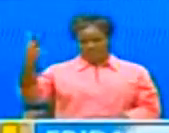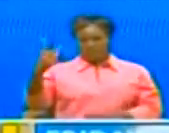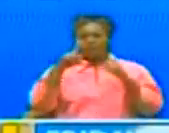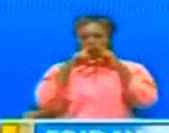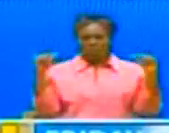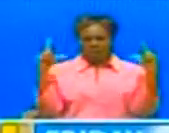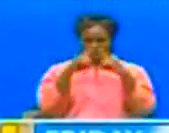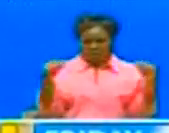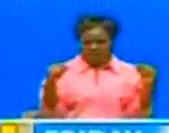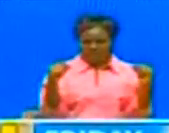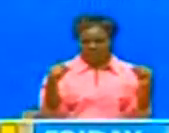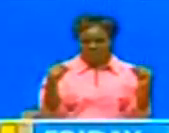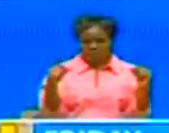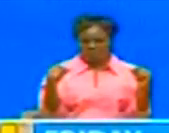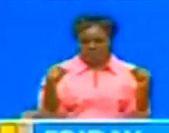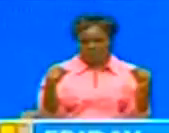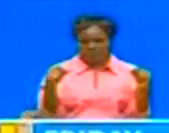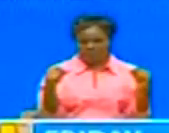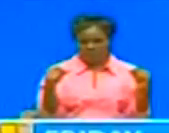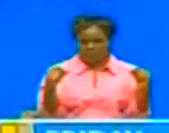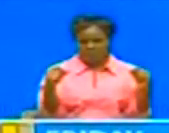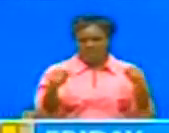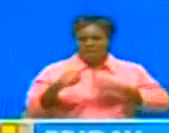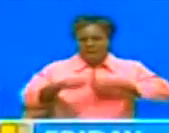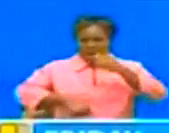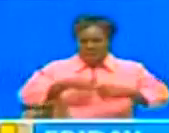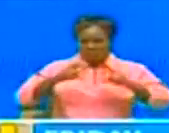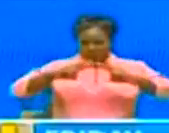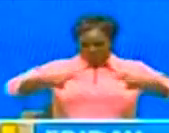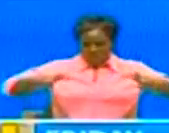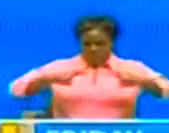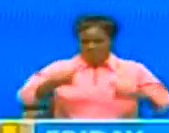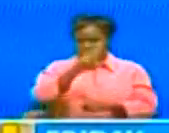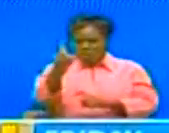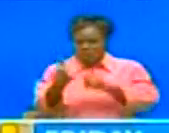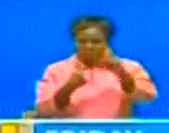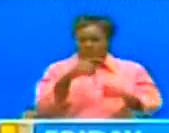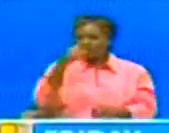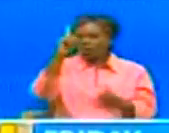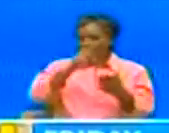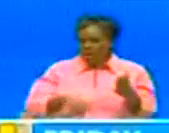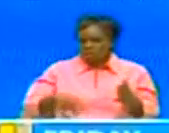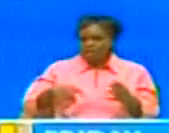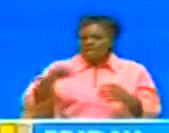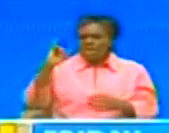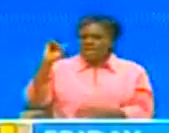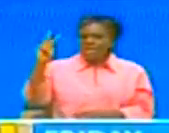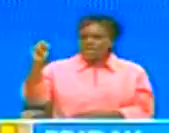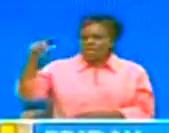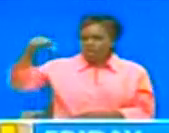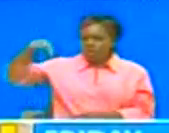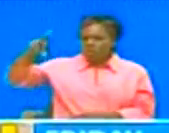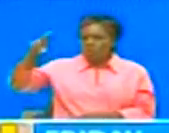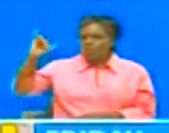word. Now, it's a word that is the act of investigating or asking questions. Do we say inquiry or